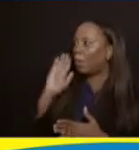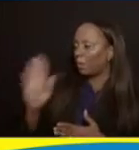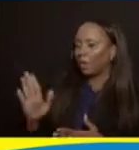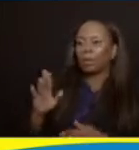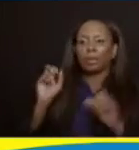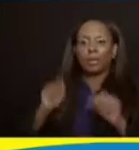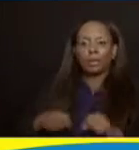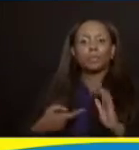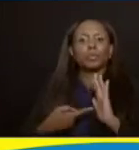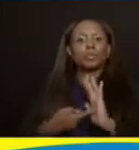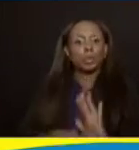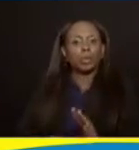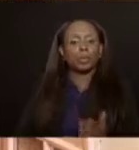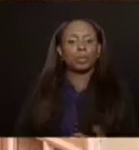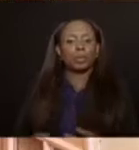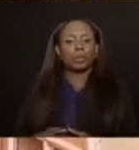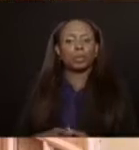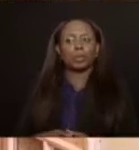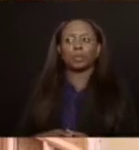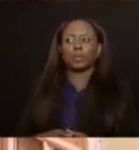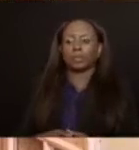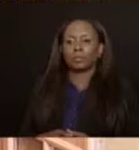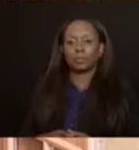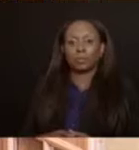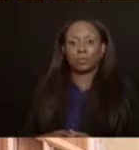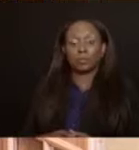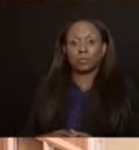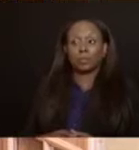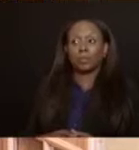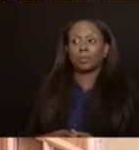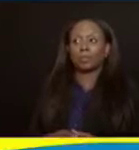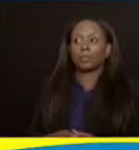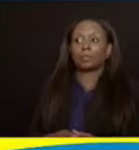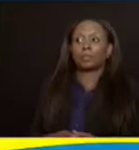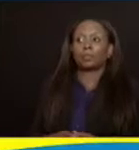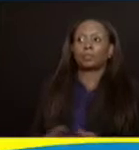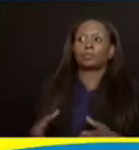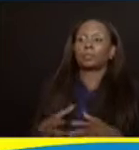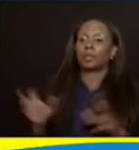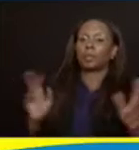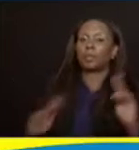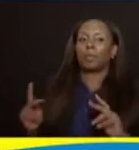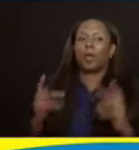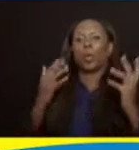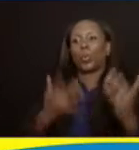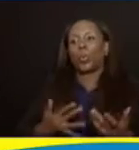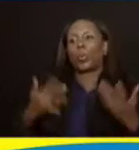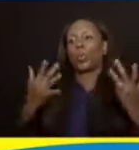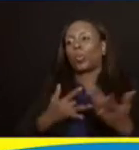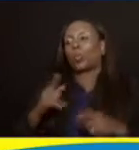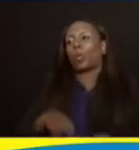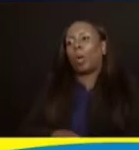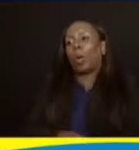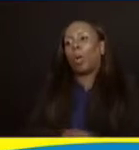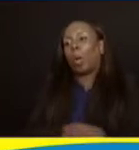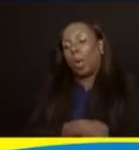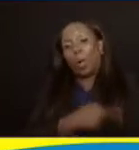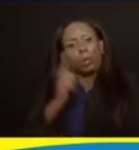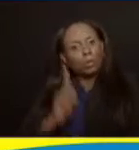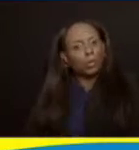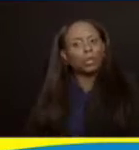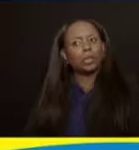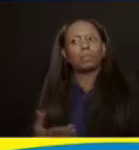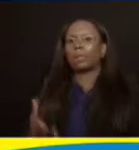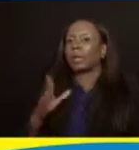such verification though? Because a number of people being vaccinated and have had to wait very long periods before